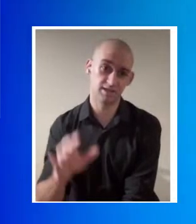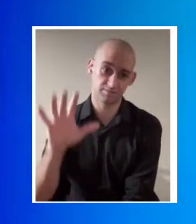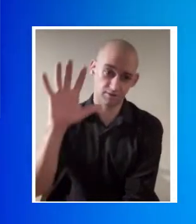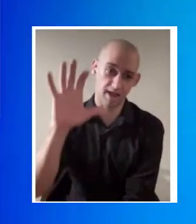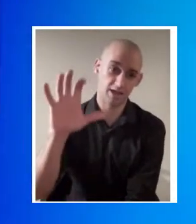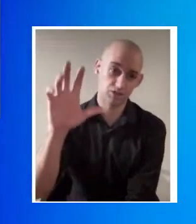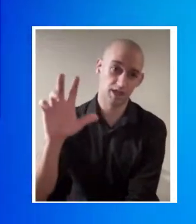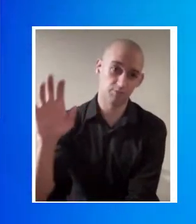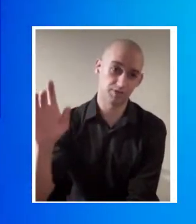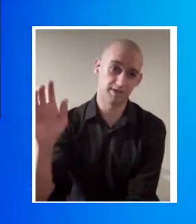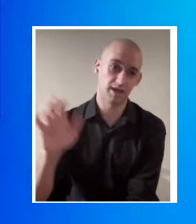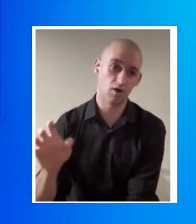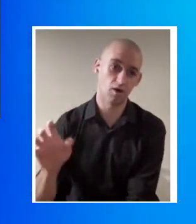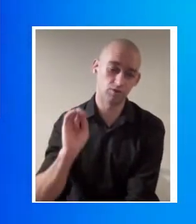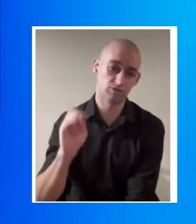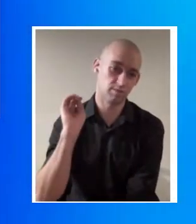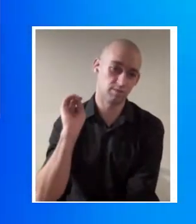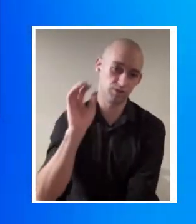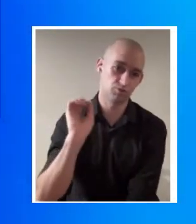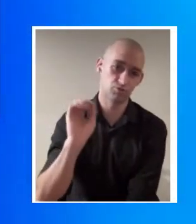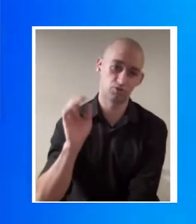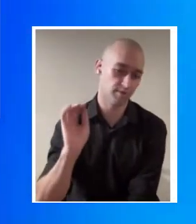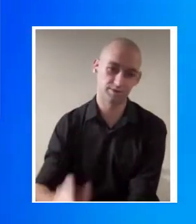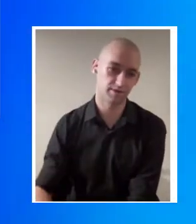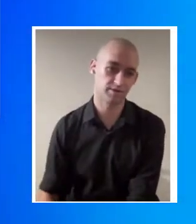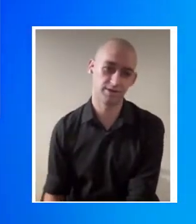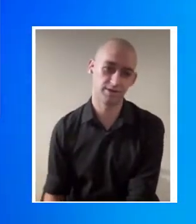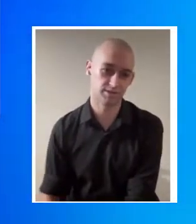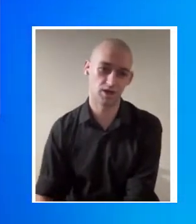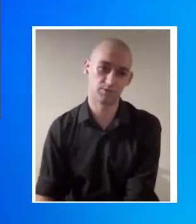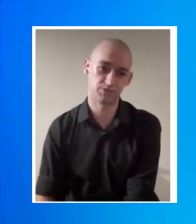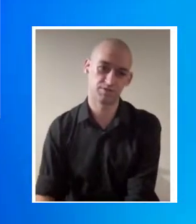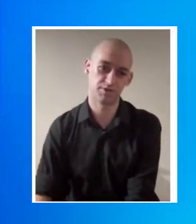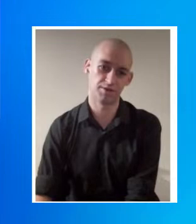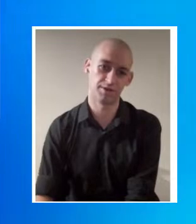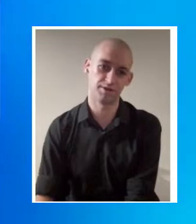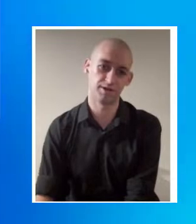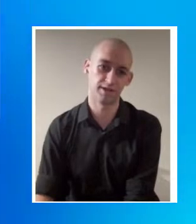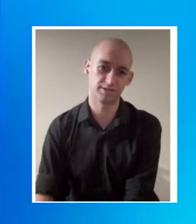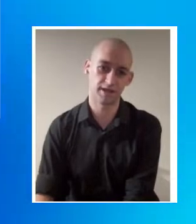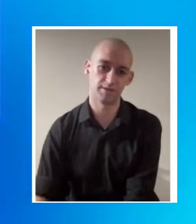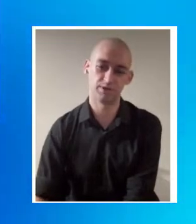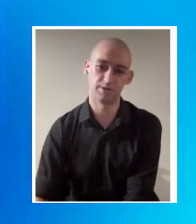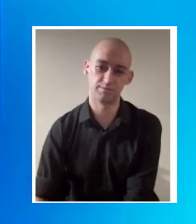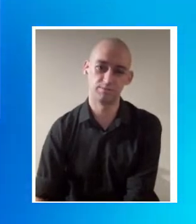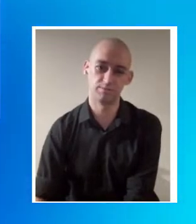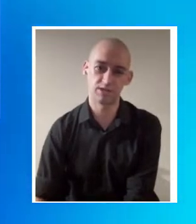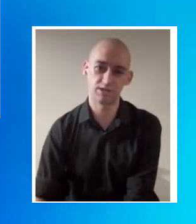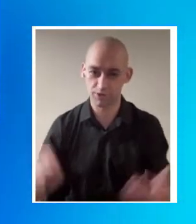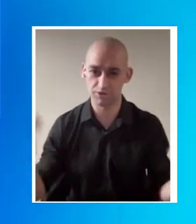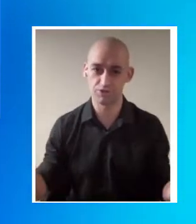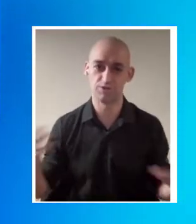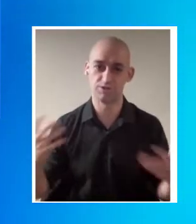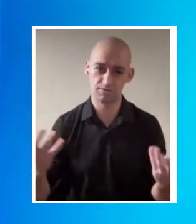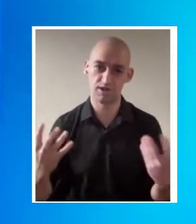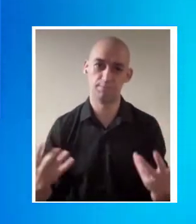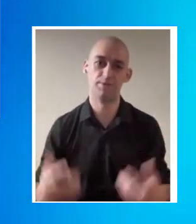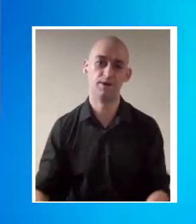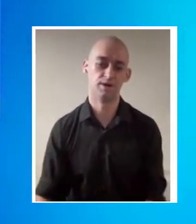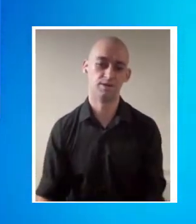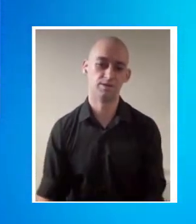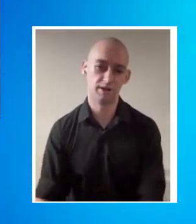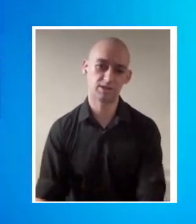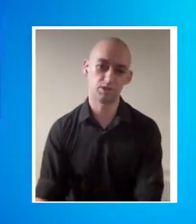and see if they're actually able to get all those numbers when you throw them out there. It's 100% failure, and that's sad. But that's what we're here to do, is give